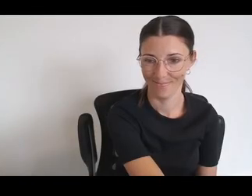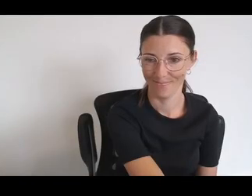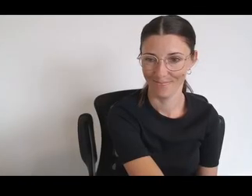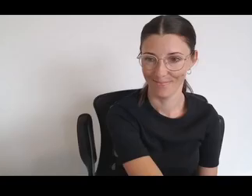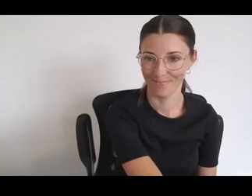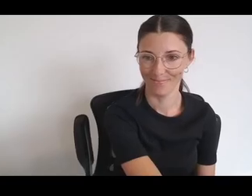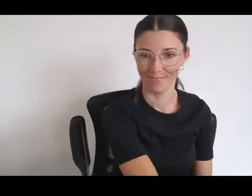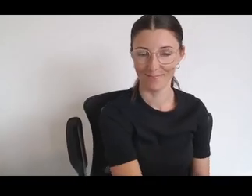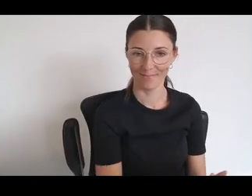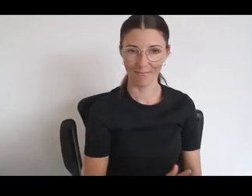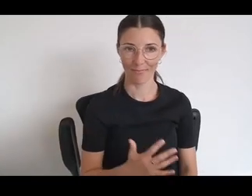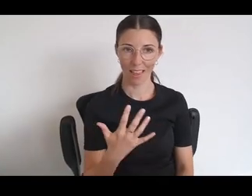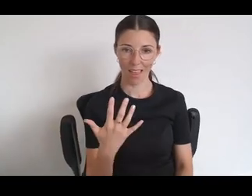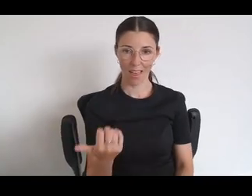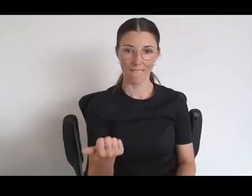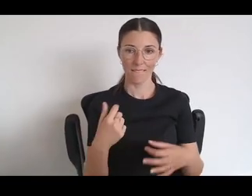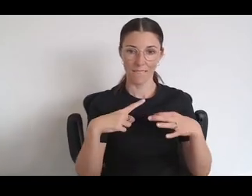so there's a question that,